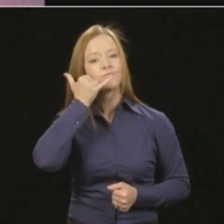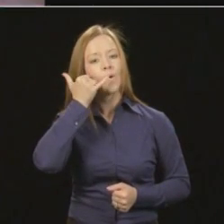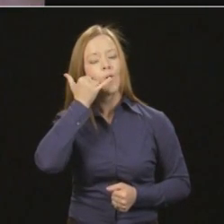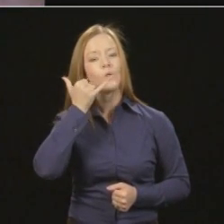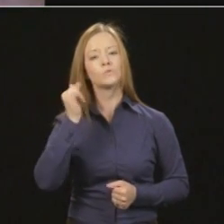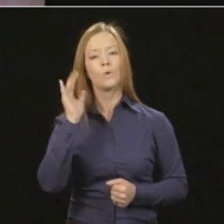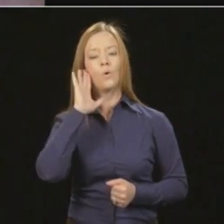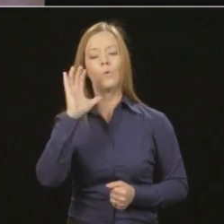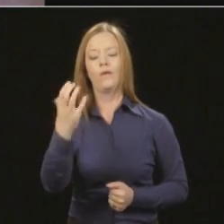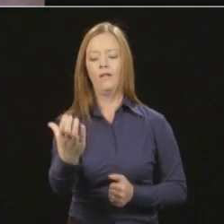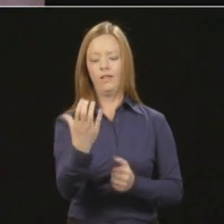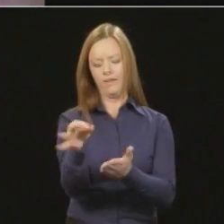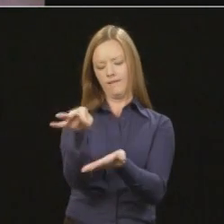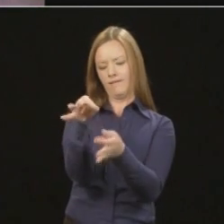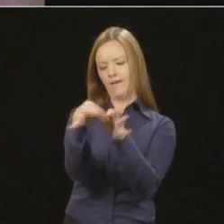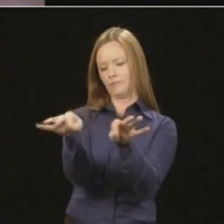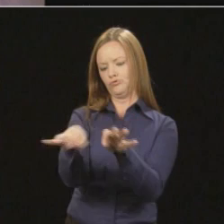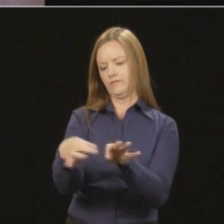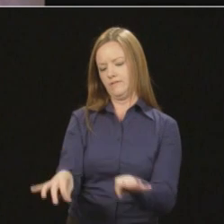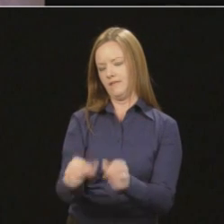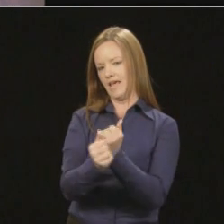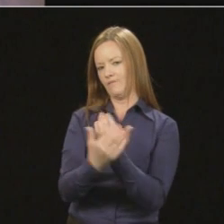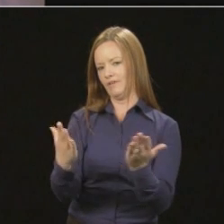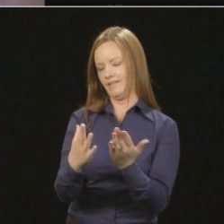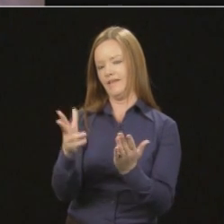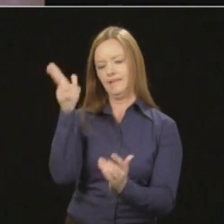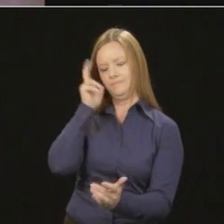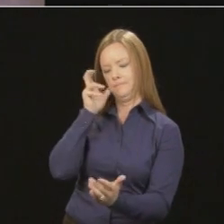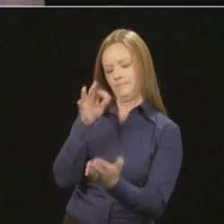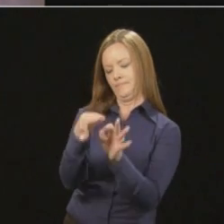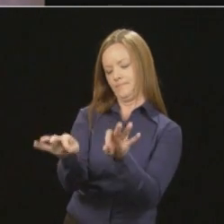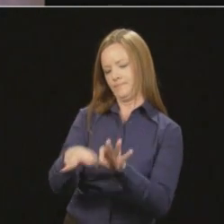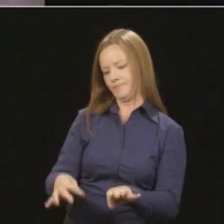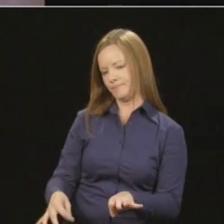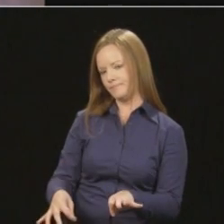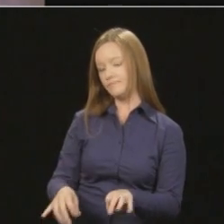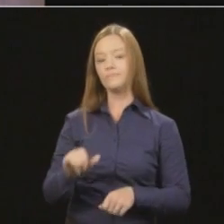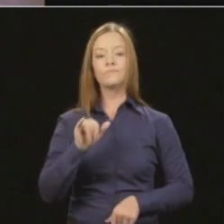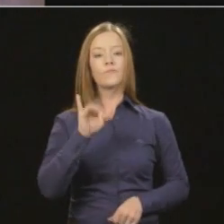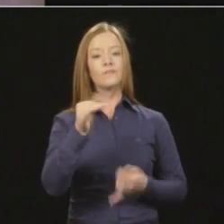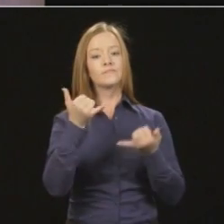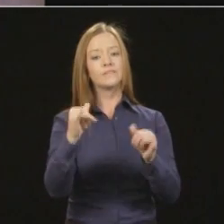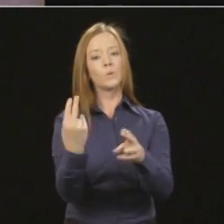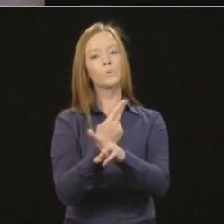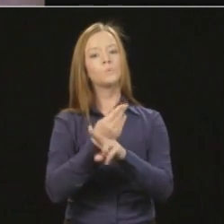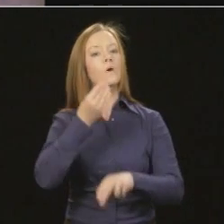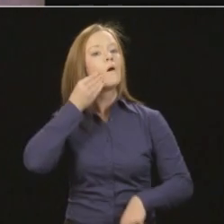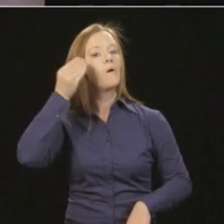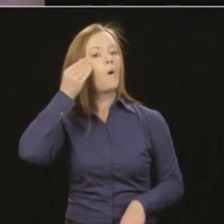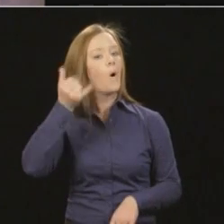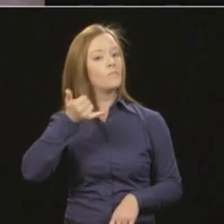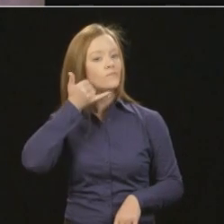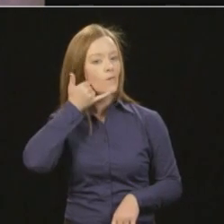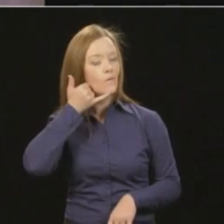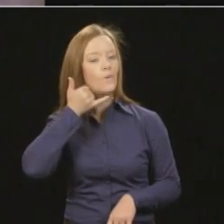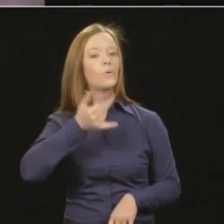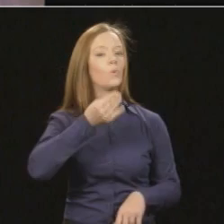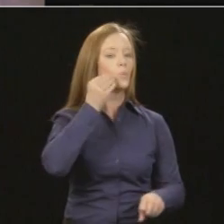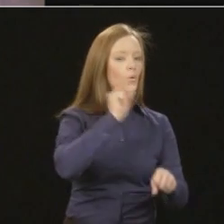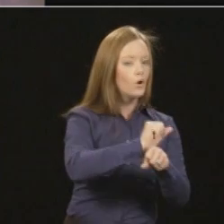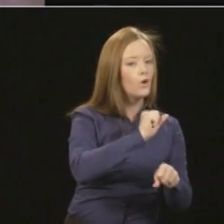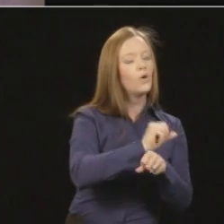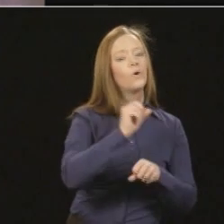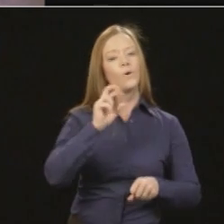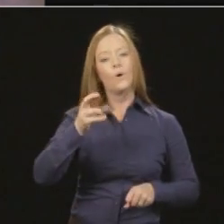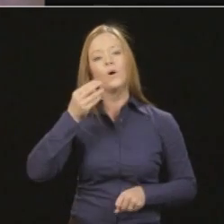us. For those of us who still have a landline at home or at work, there are both amplified and captioned telephones that work